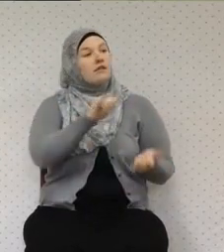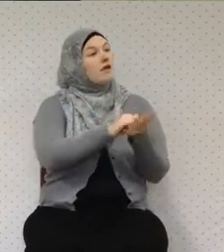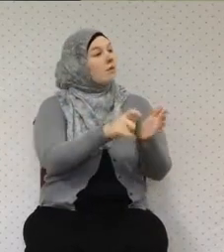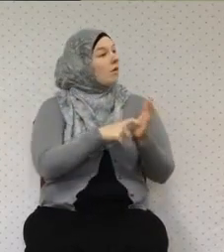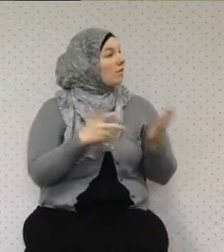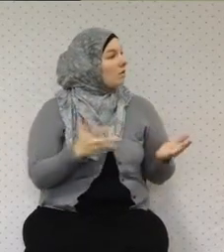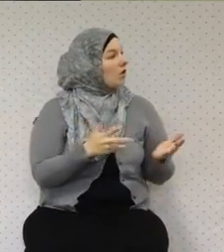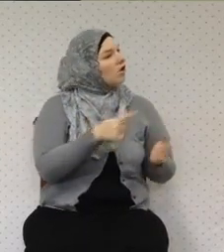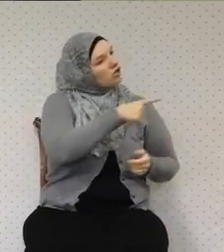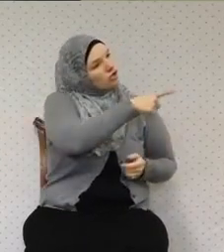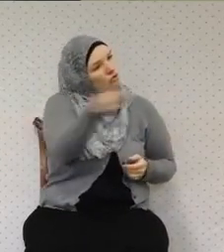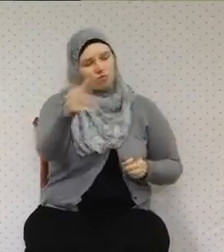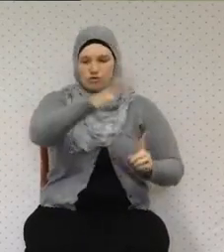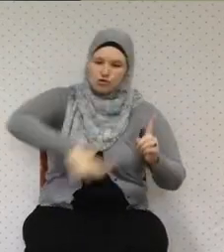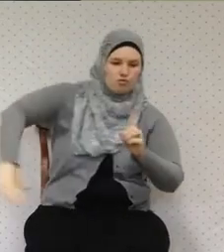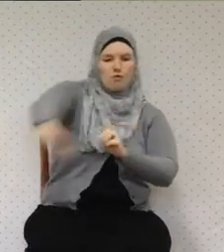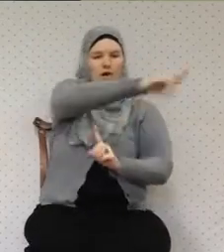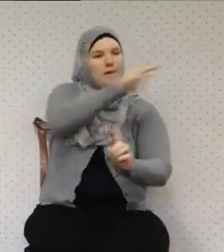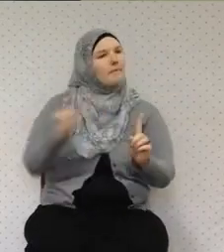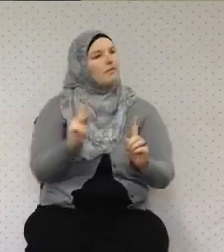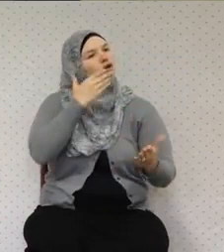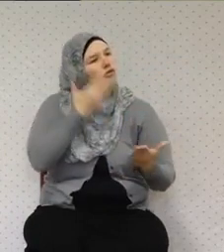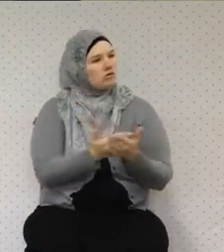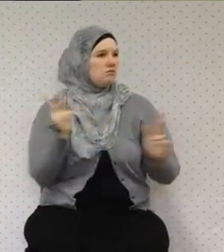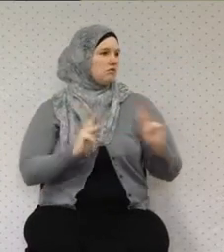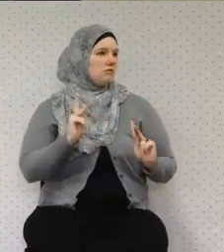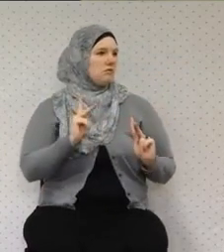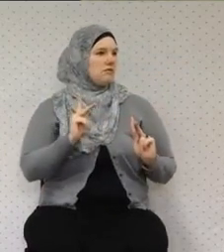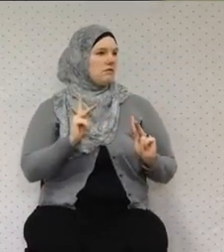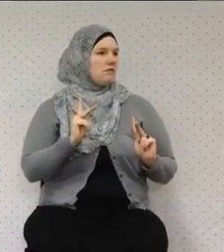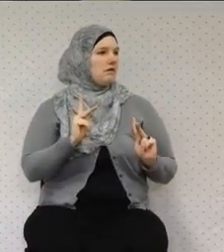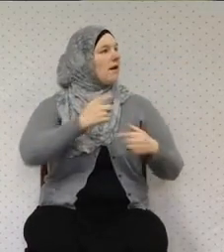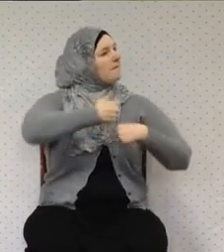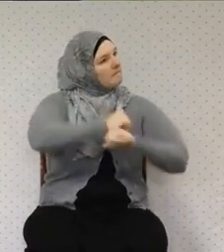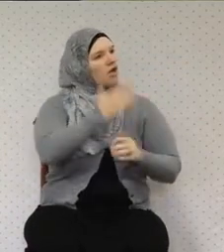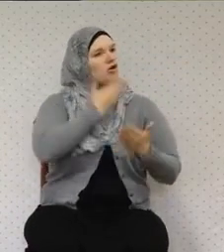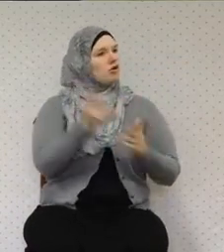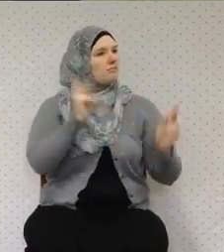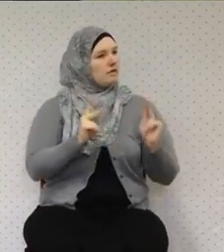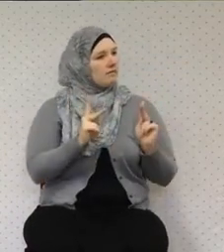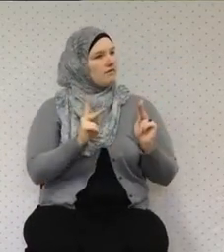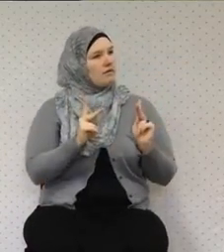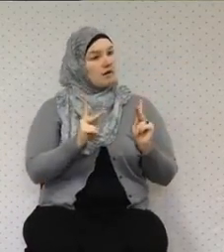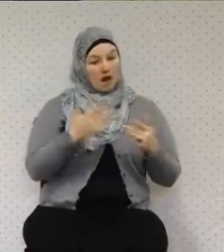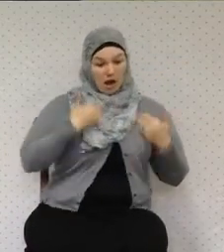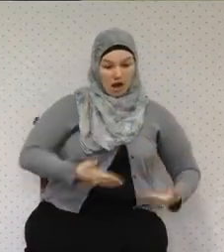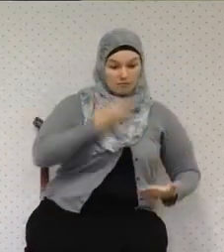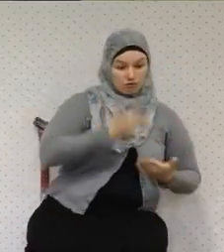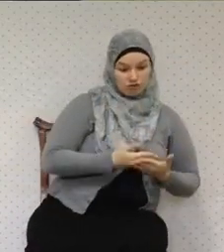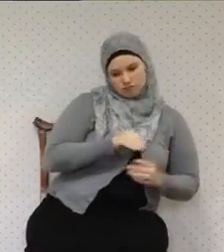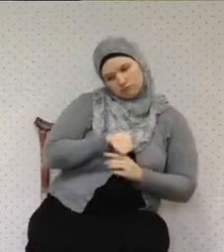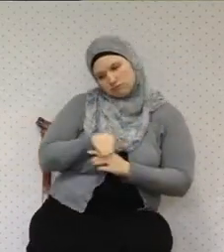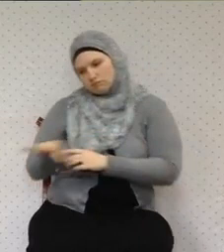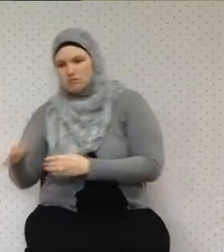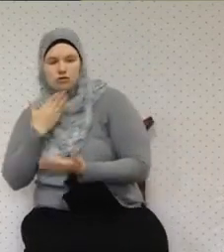this requires that you surround yourself with good people and make good people of the people that